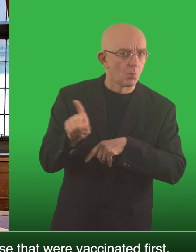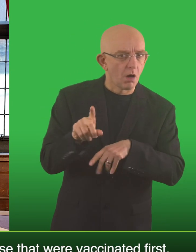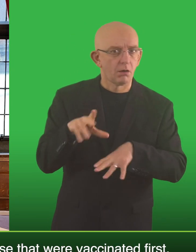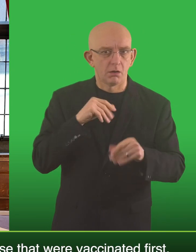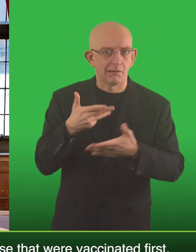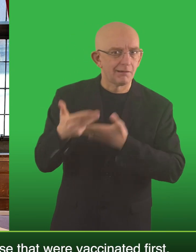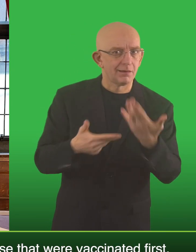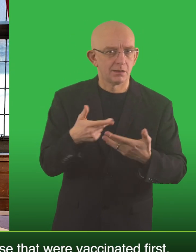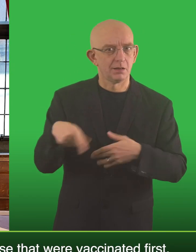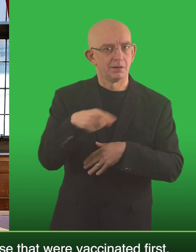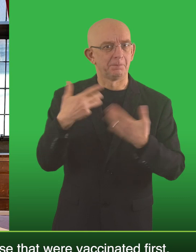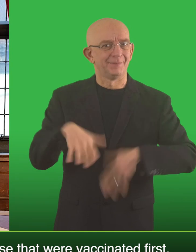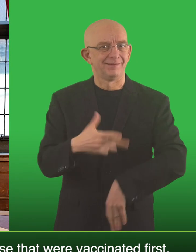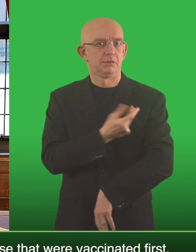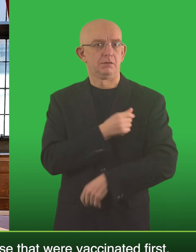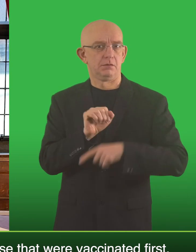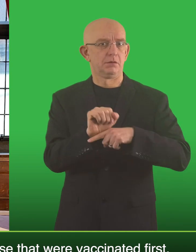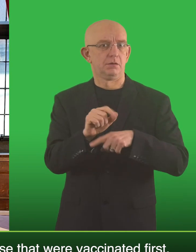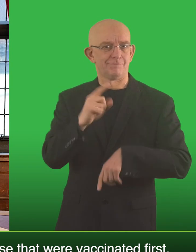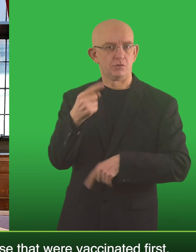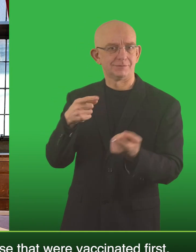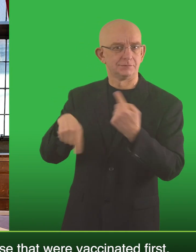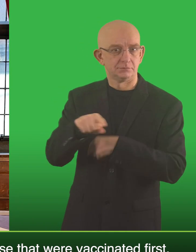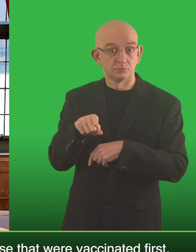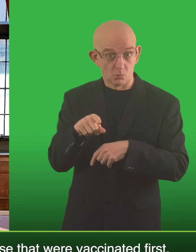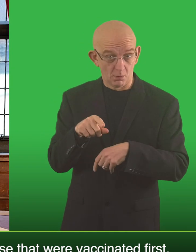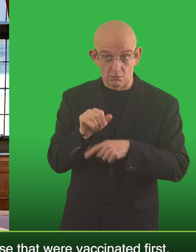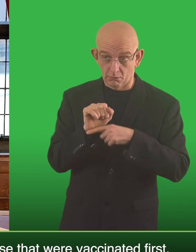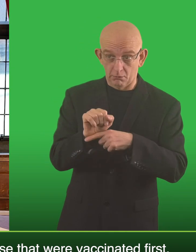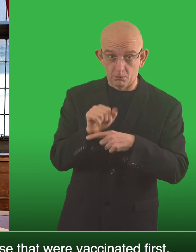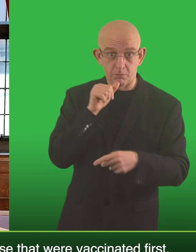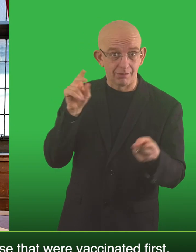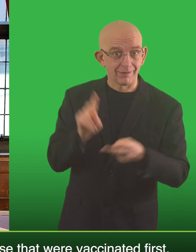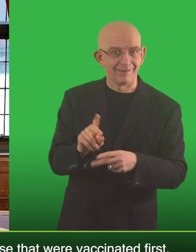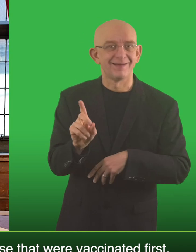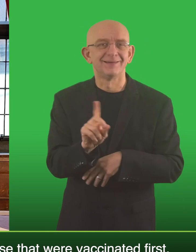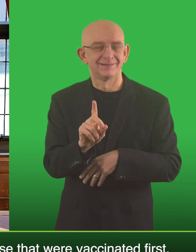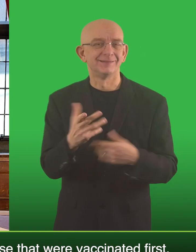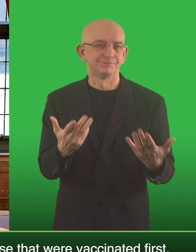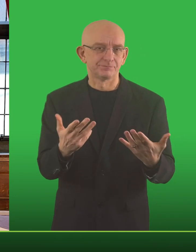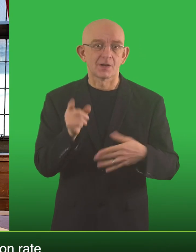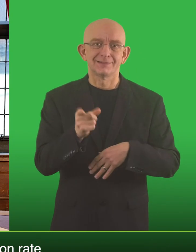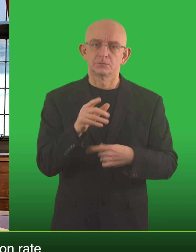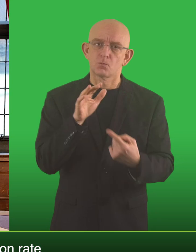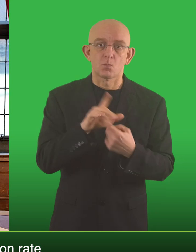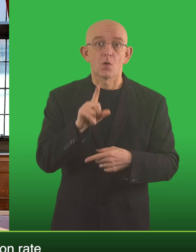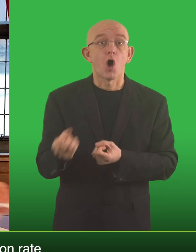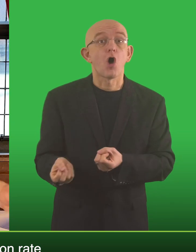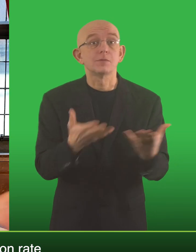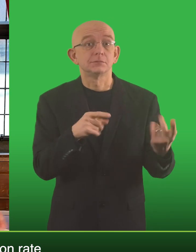very carefully infection rates in those that were vaccinated first, i.e. immunity will wane first, and